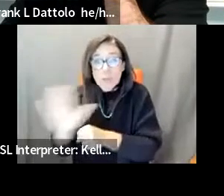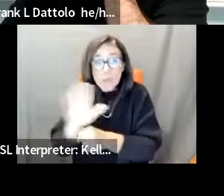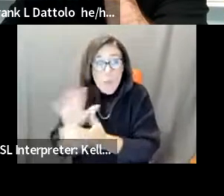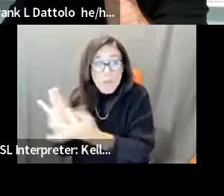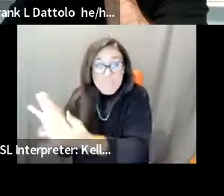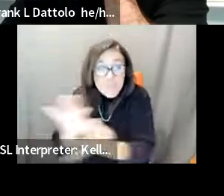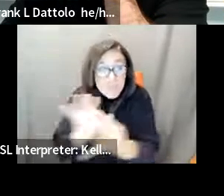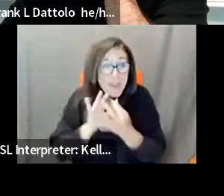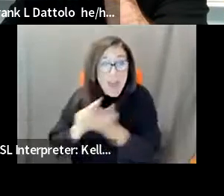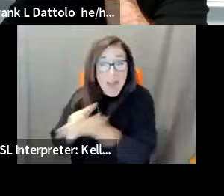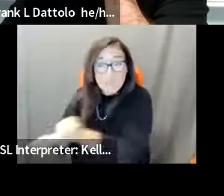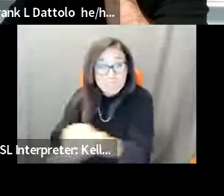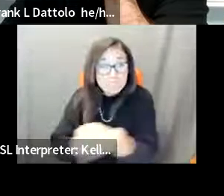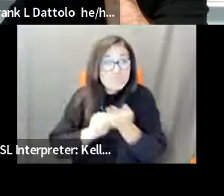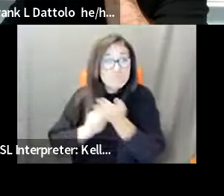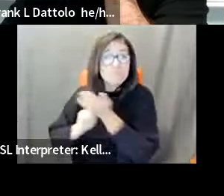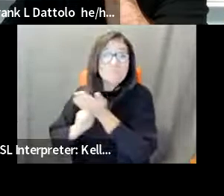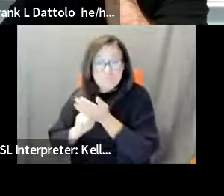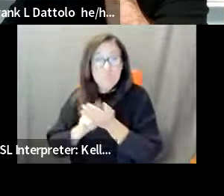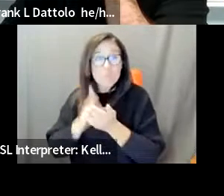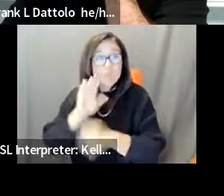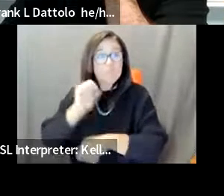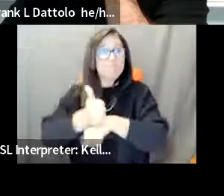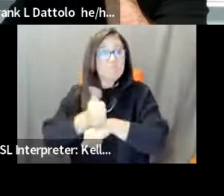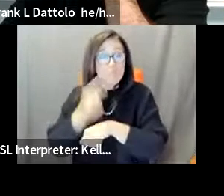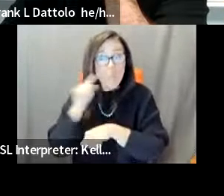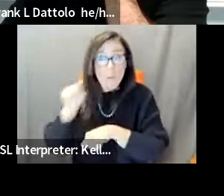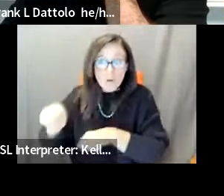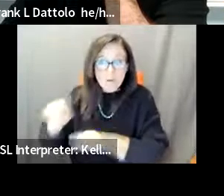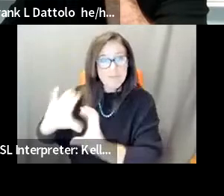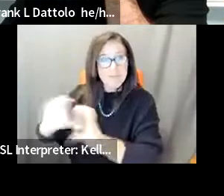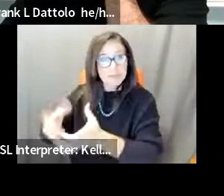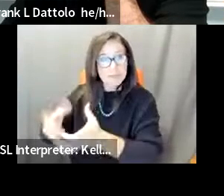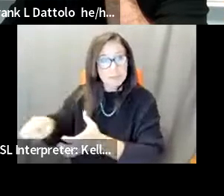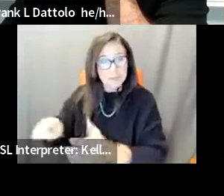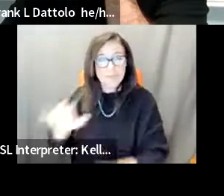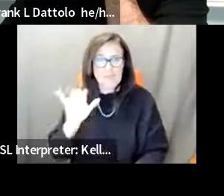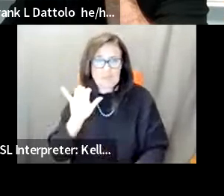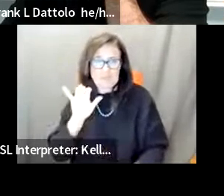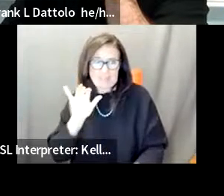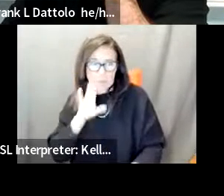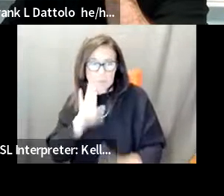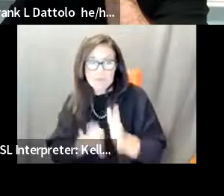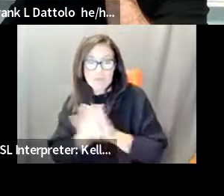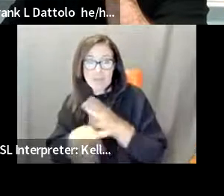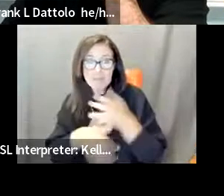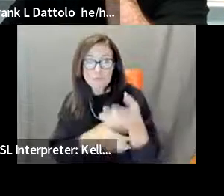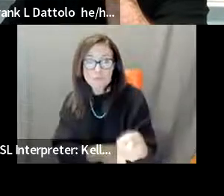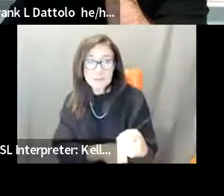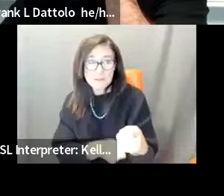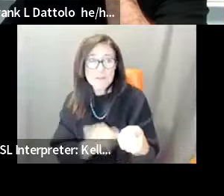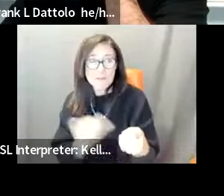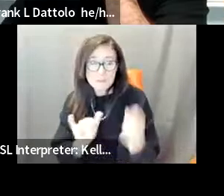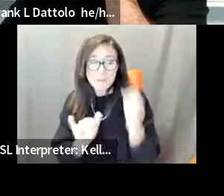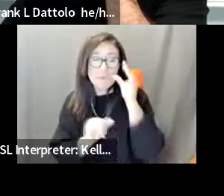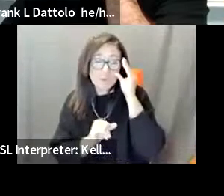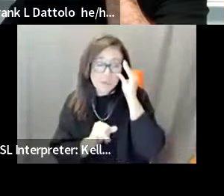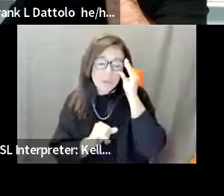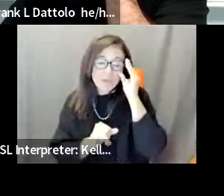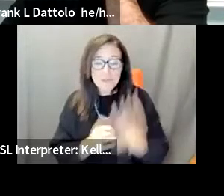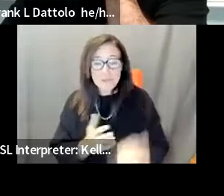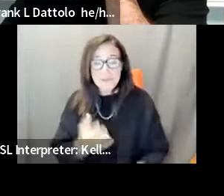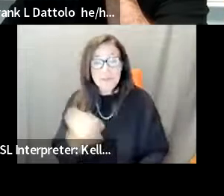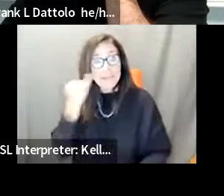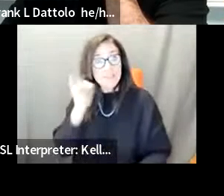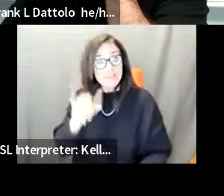different specific needs. That would help me build my trust. Or if it's a commercial